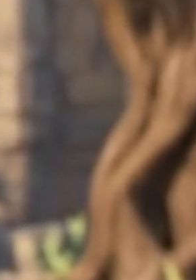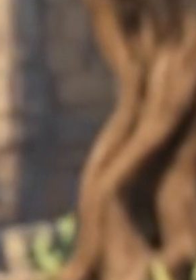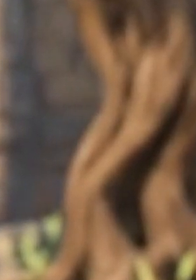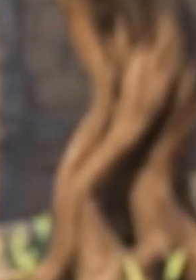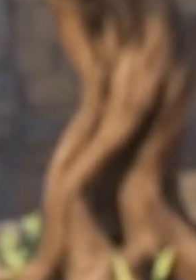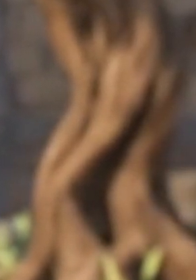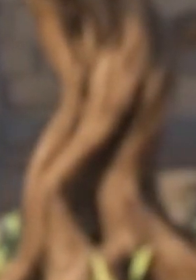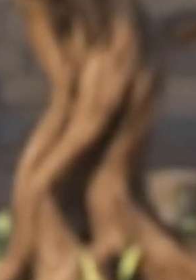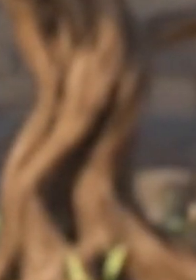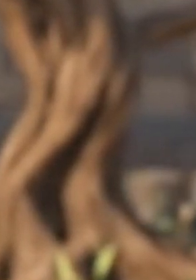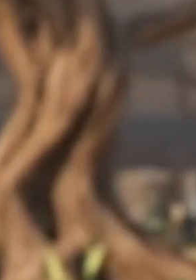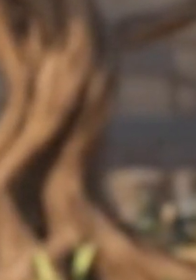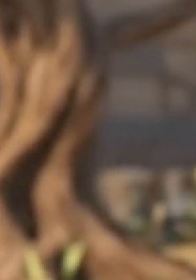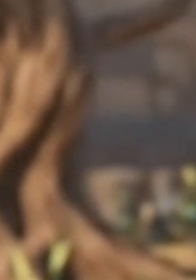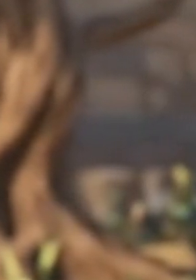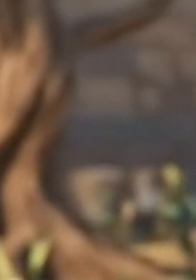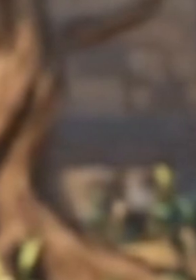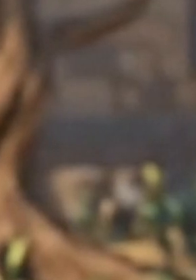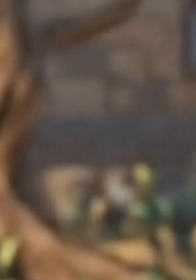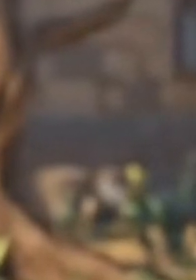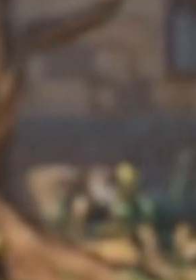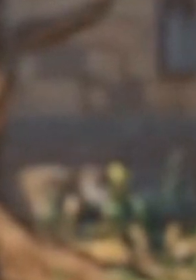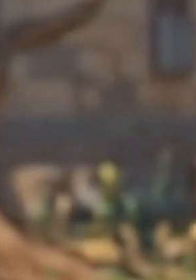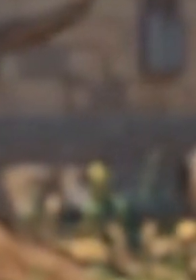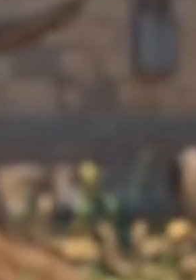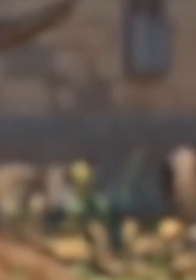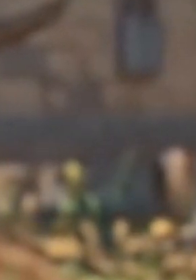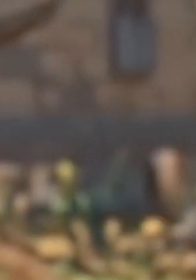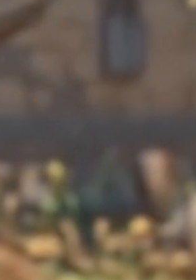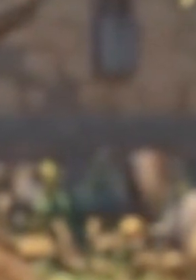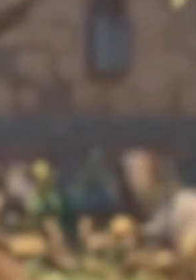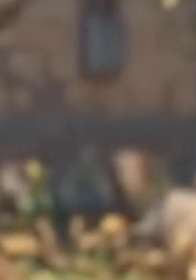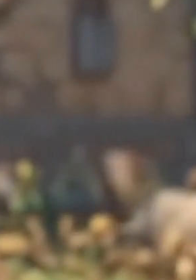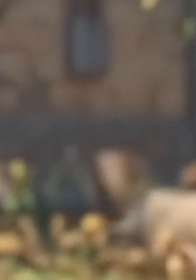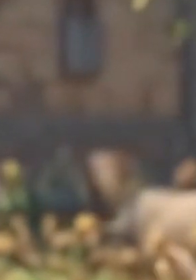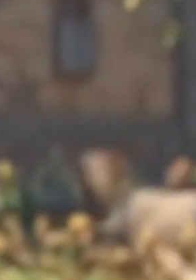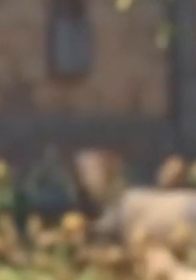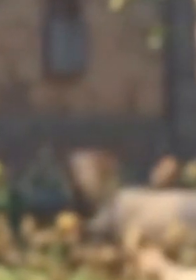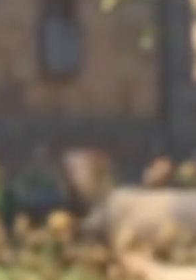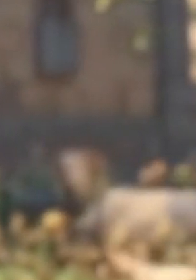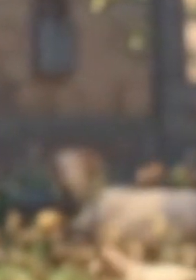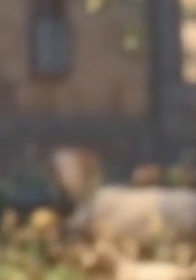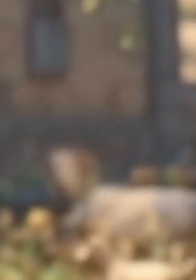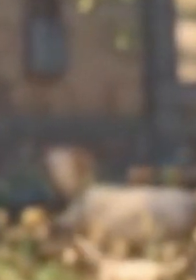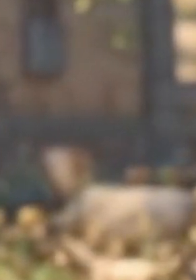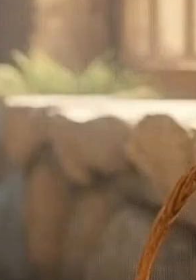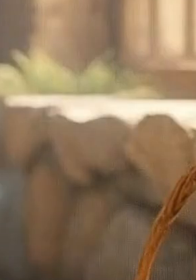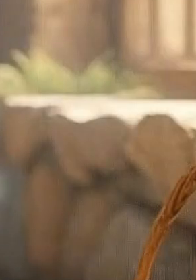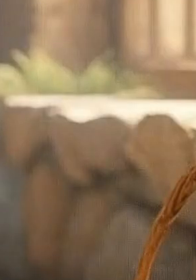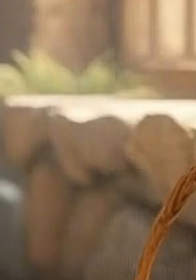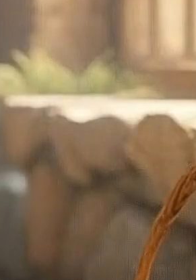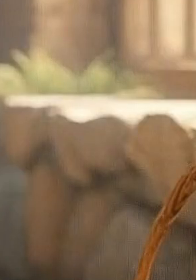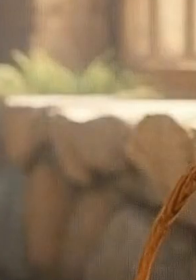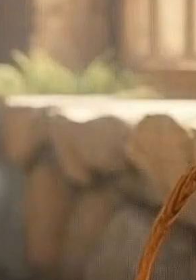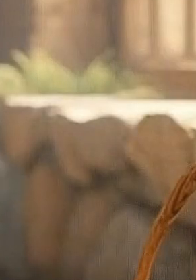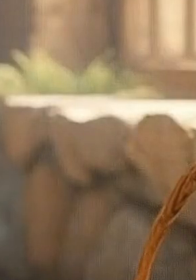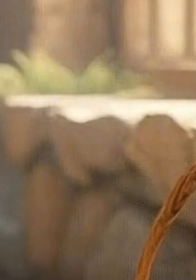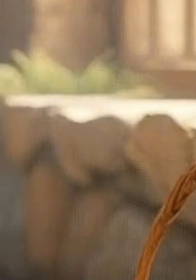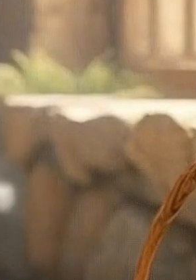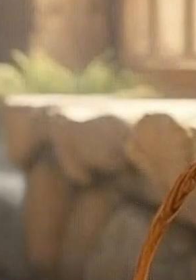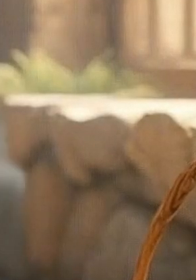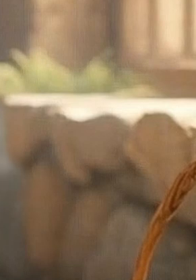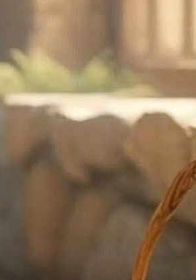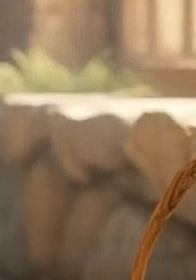heartbreak in the same breath. She came from a line of faithful believers, but year after year, her womb